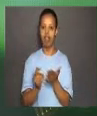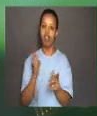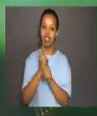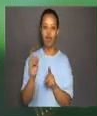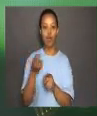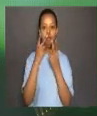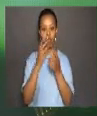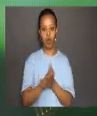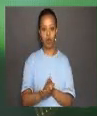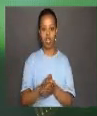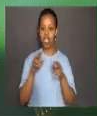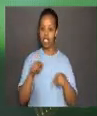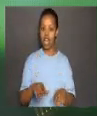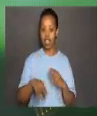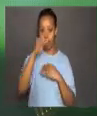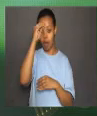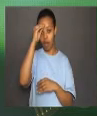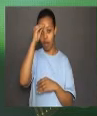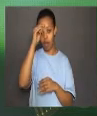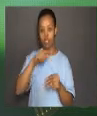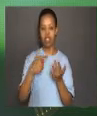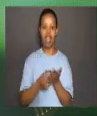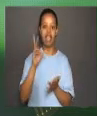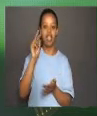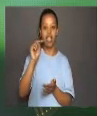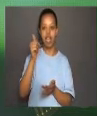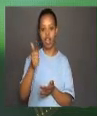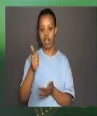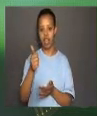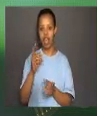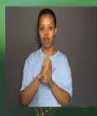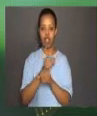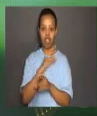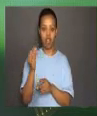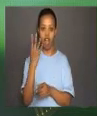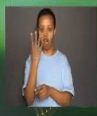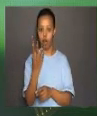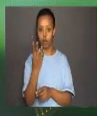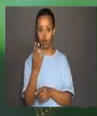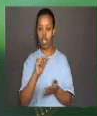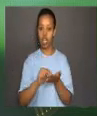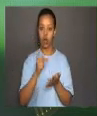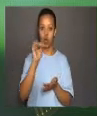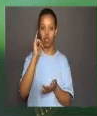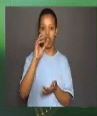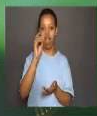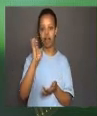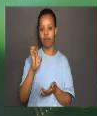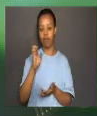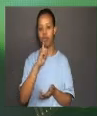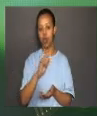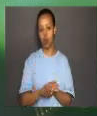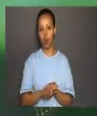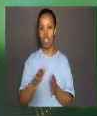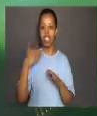Today, we have learned about the structure of DNA and the 4 nucleotides.